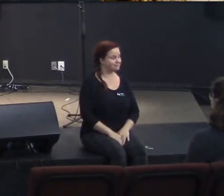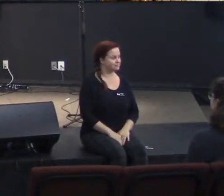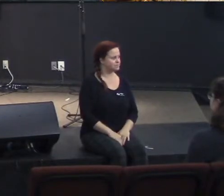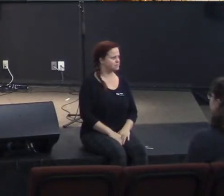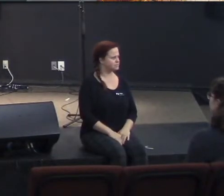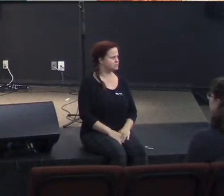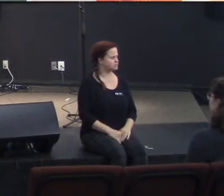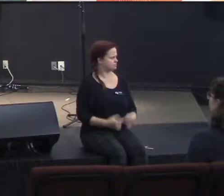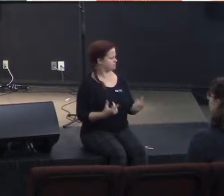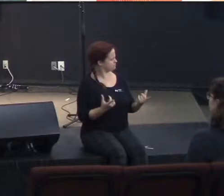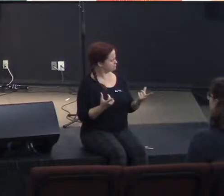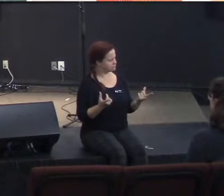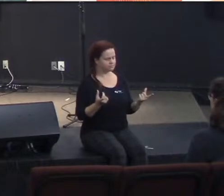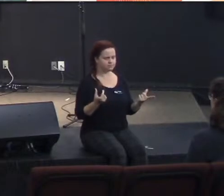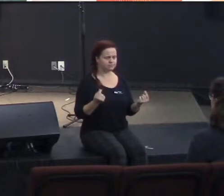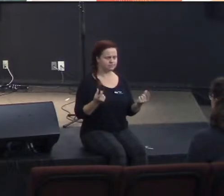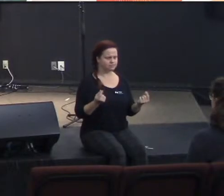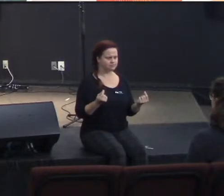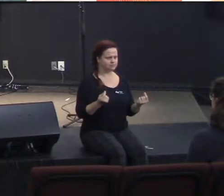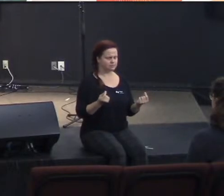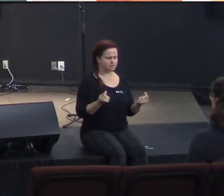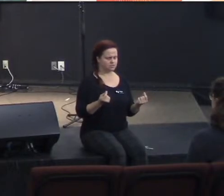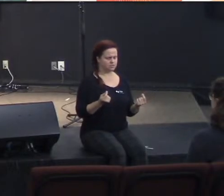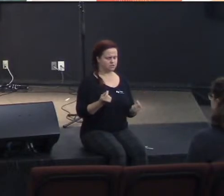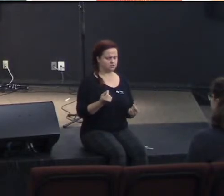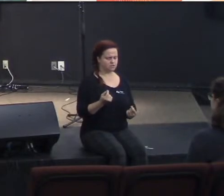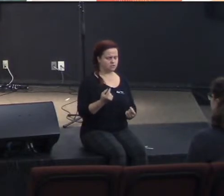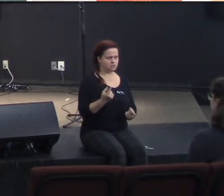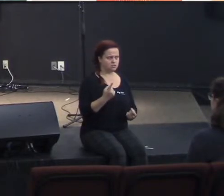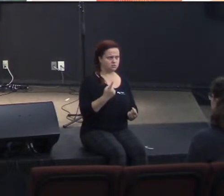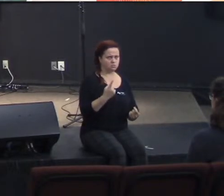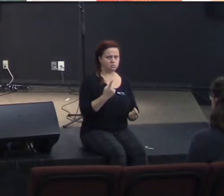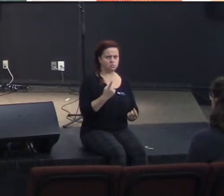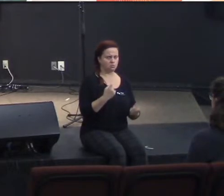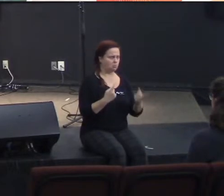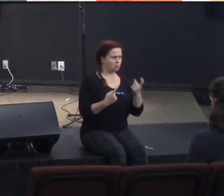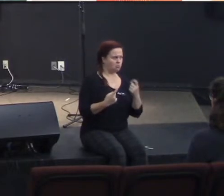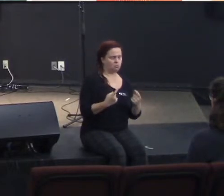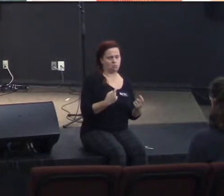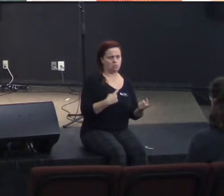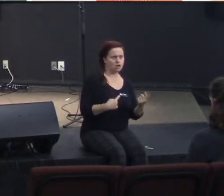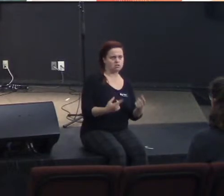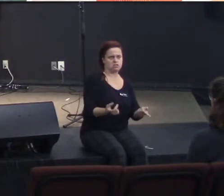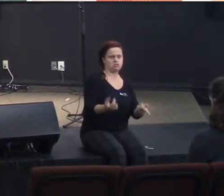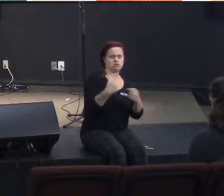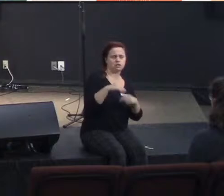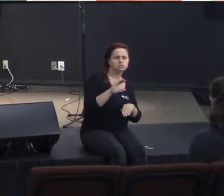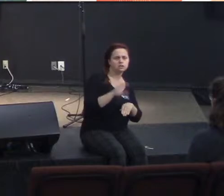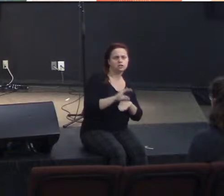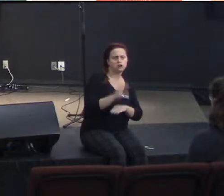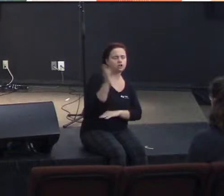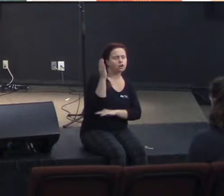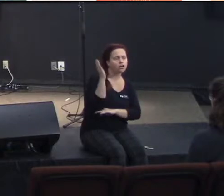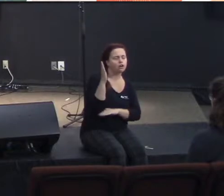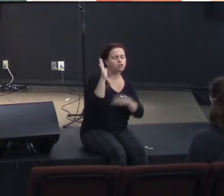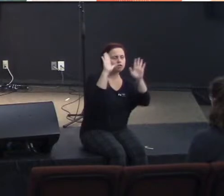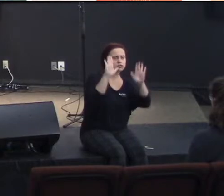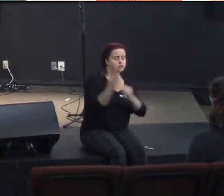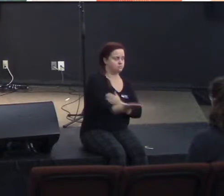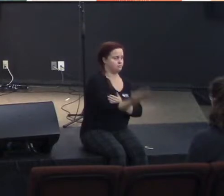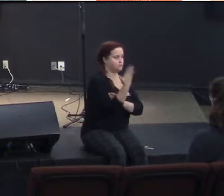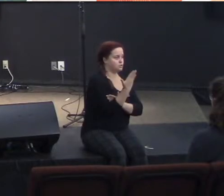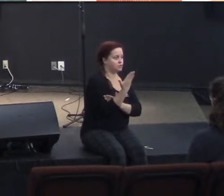Good morning. What do you do when you're asked to do contribution talk on Sunday morning? You just do